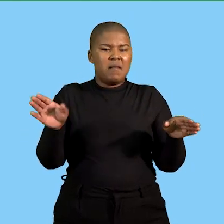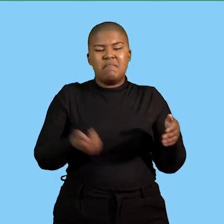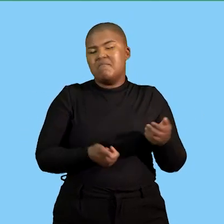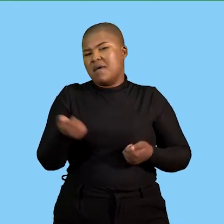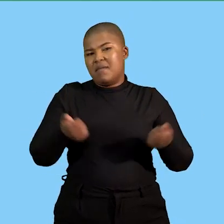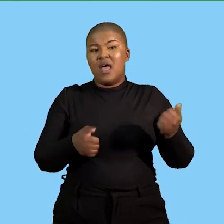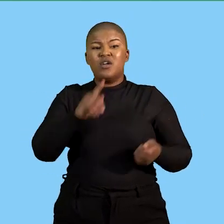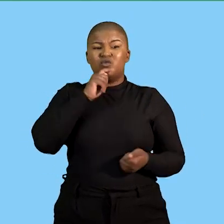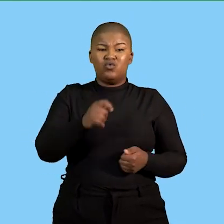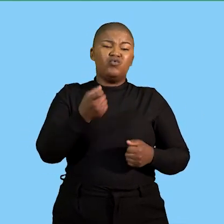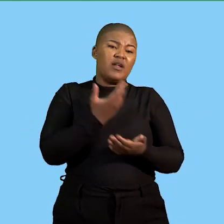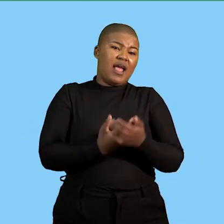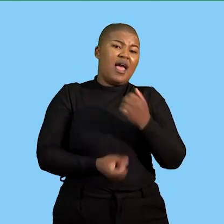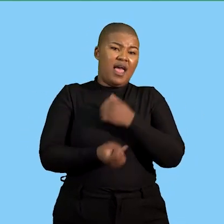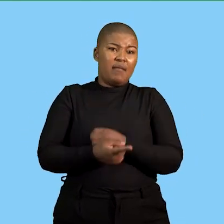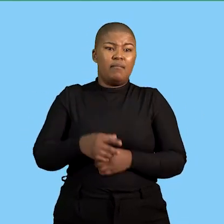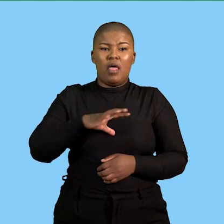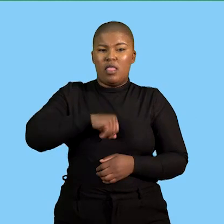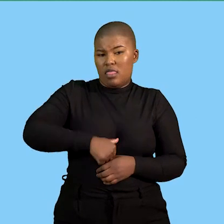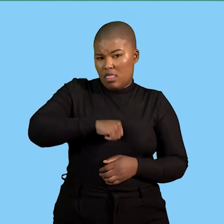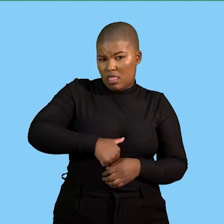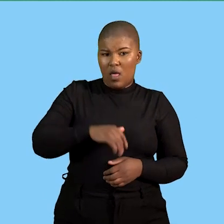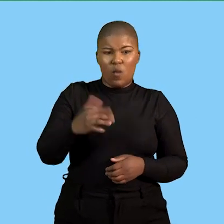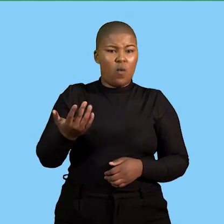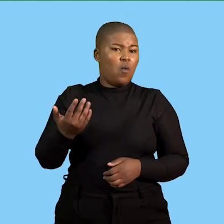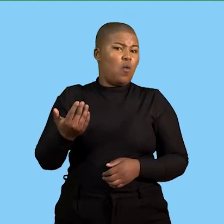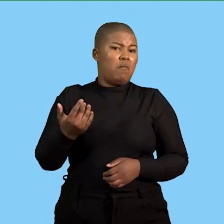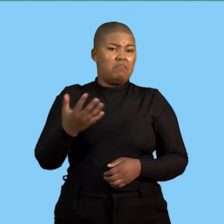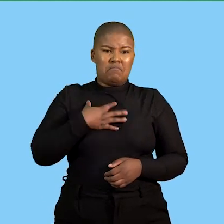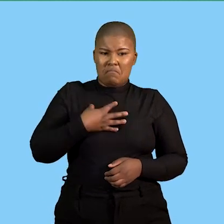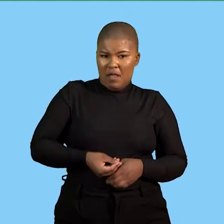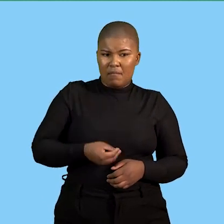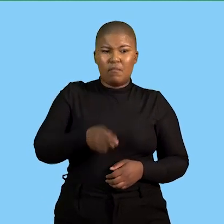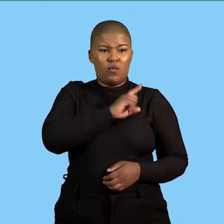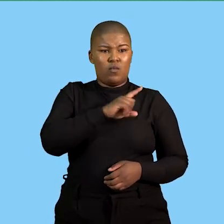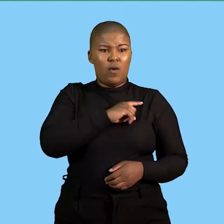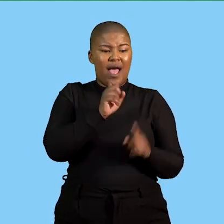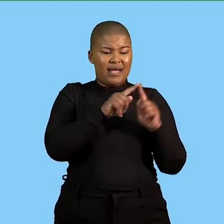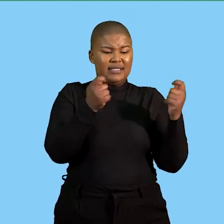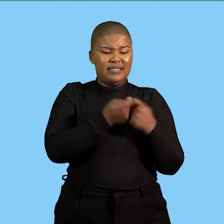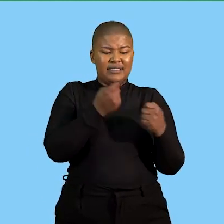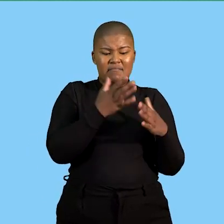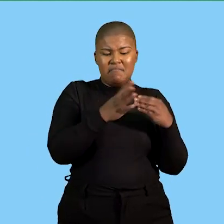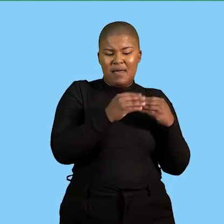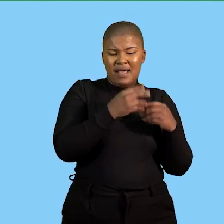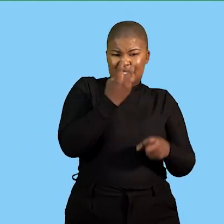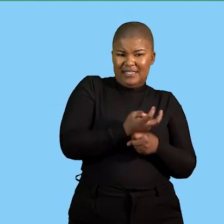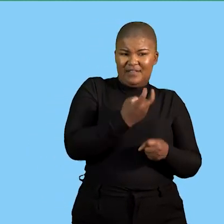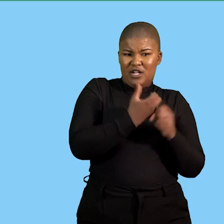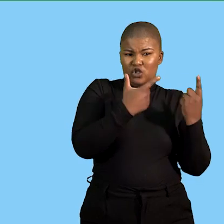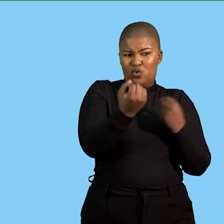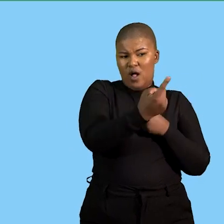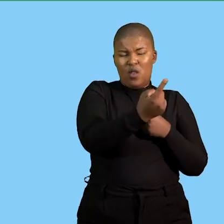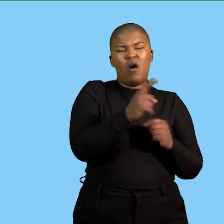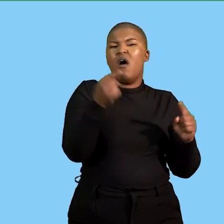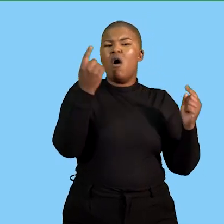be traumatic as team members find it difficult to perform as individuals once again, because they're